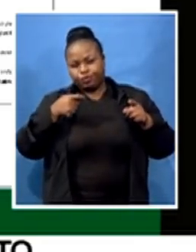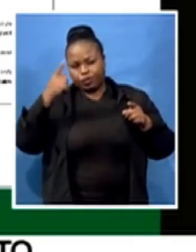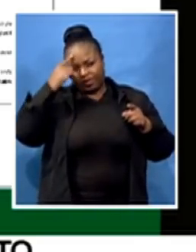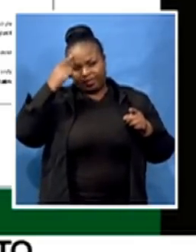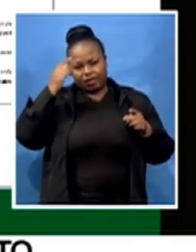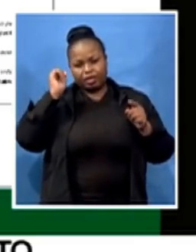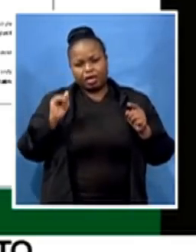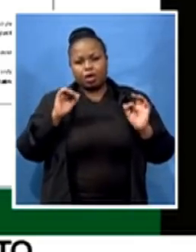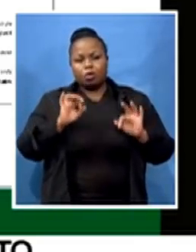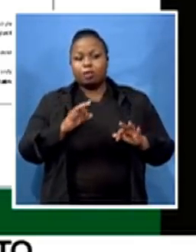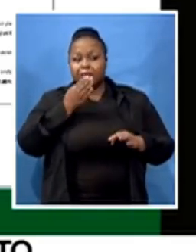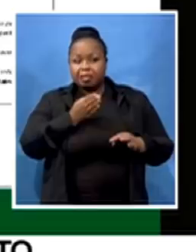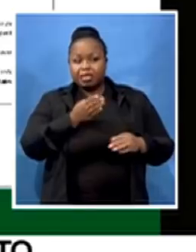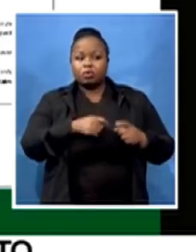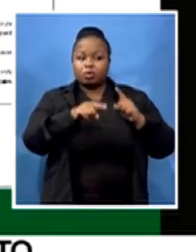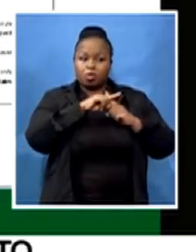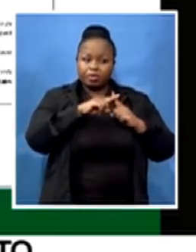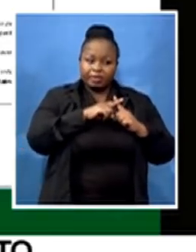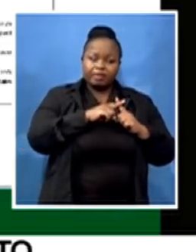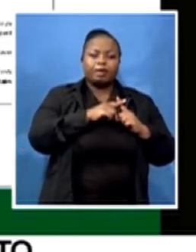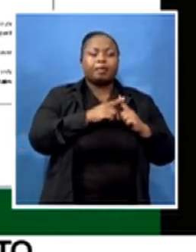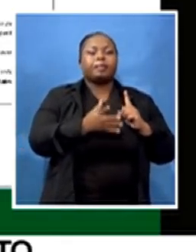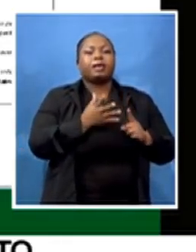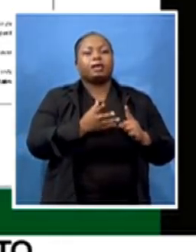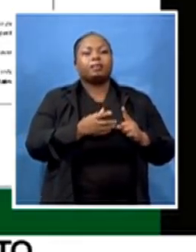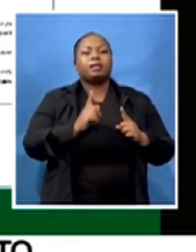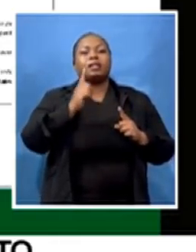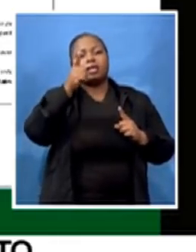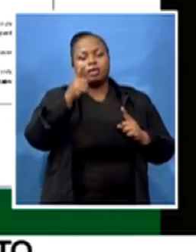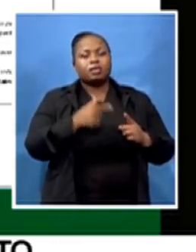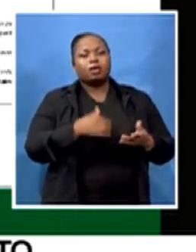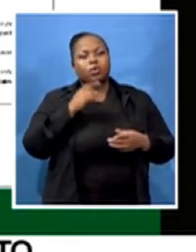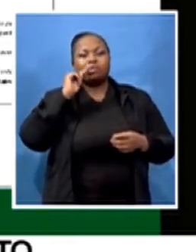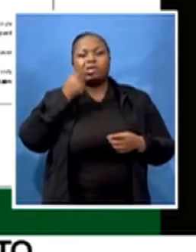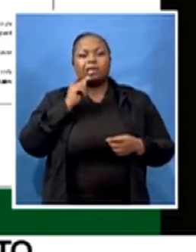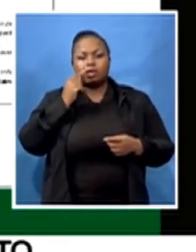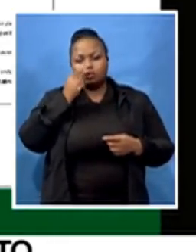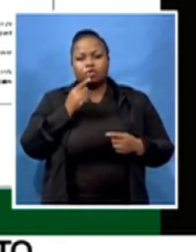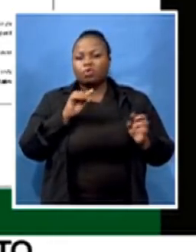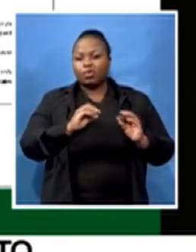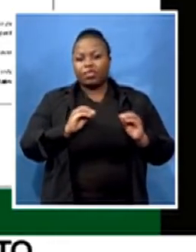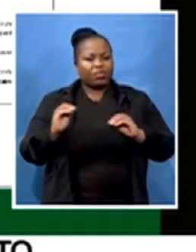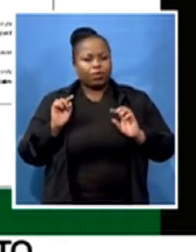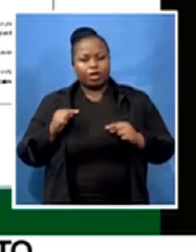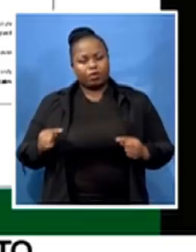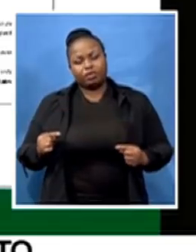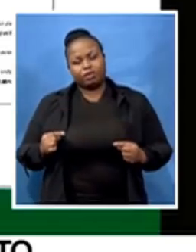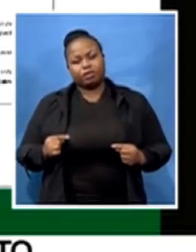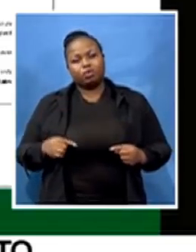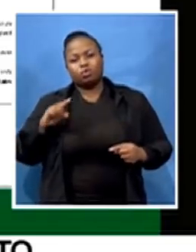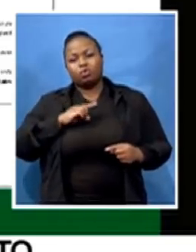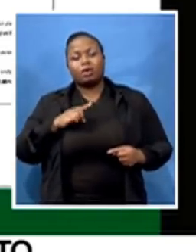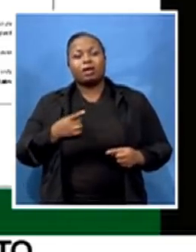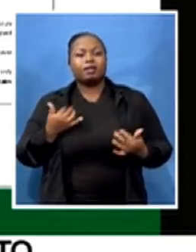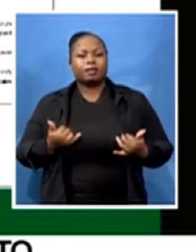positive. Until we can, we can't be delayed by delays or backlogs in tests. We'll have the doctors making a